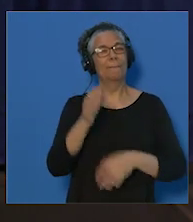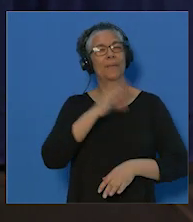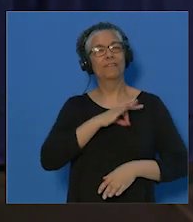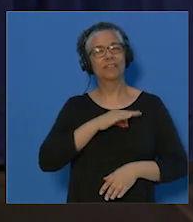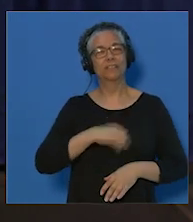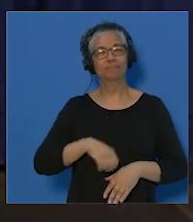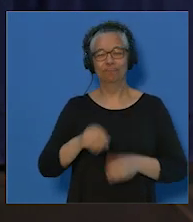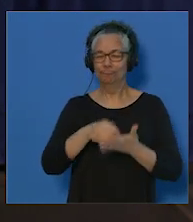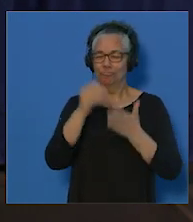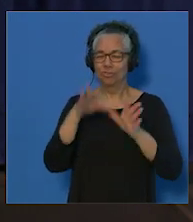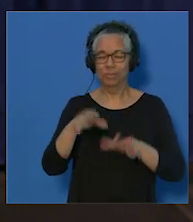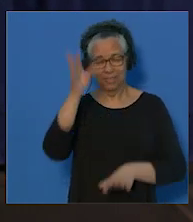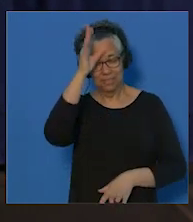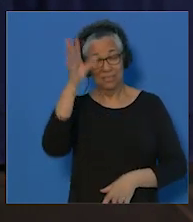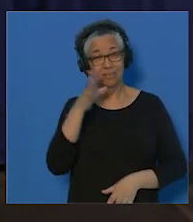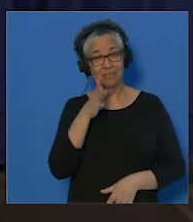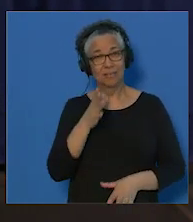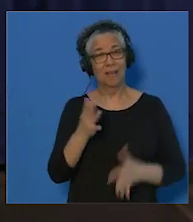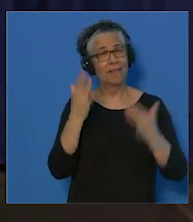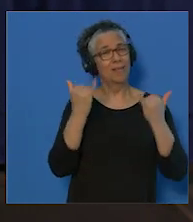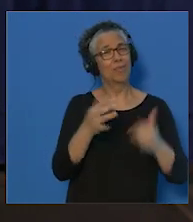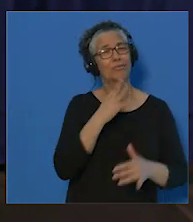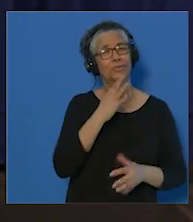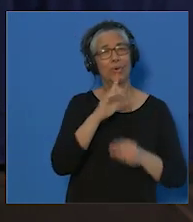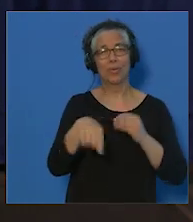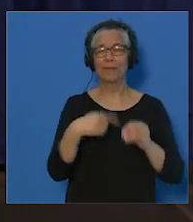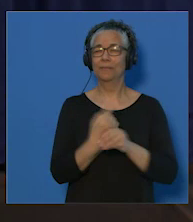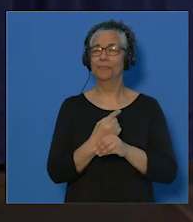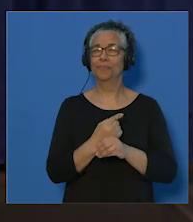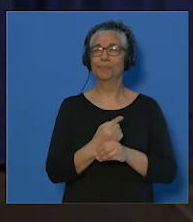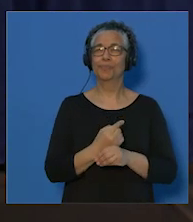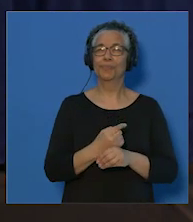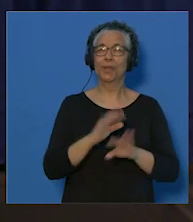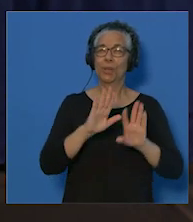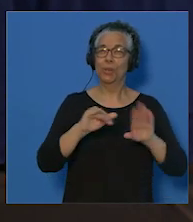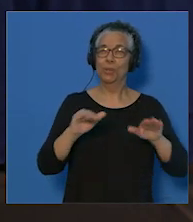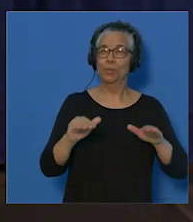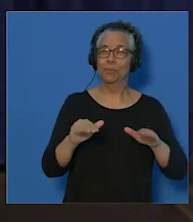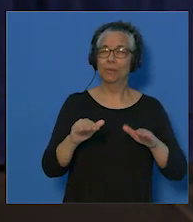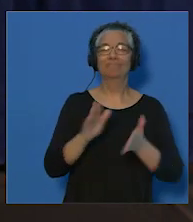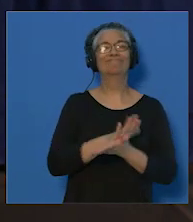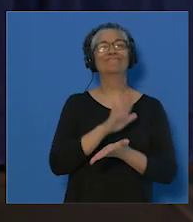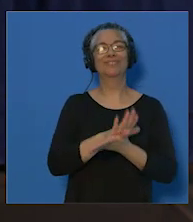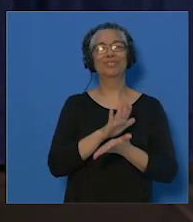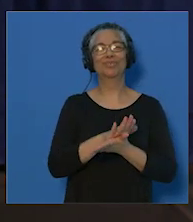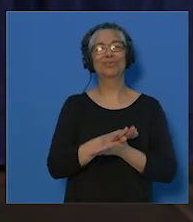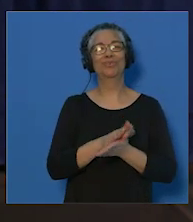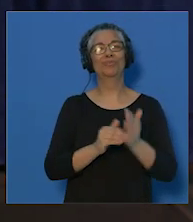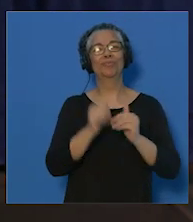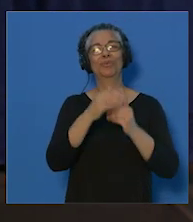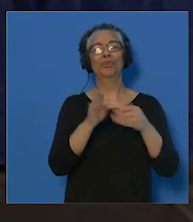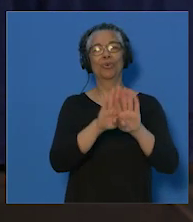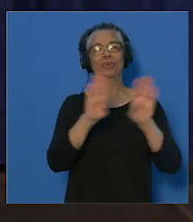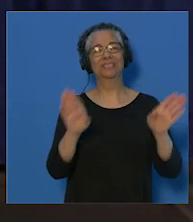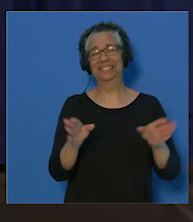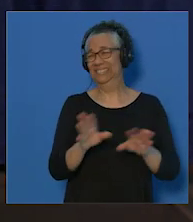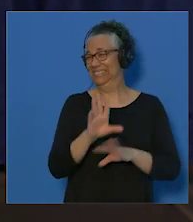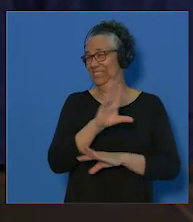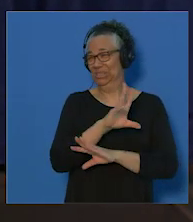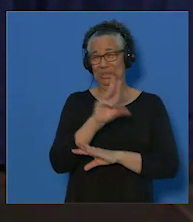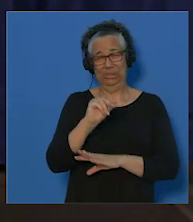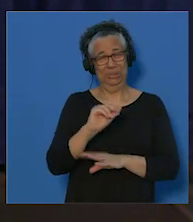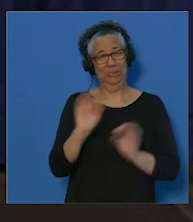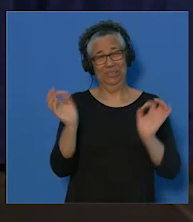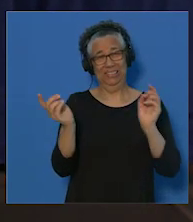to turn my attention to preparing for school building reopening. Although there is no fixed date when our schools will reopen, there is still the need